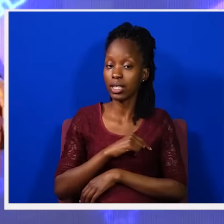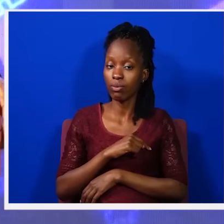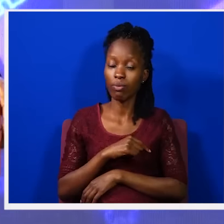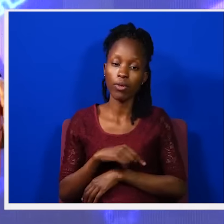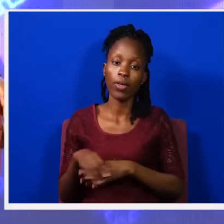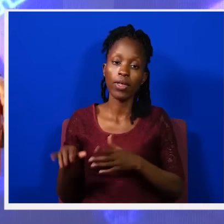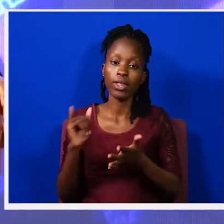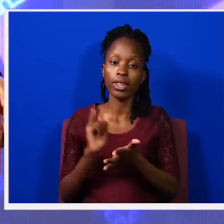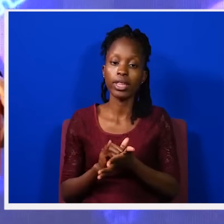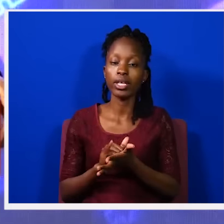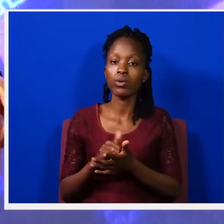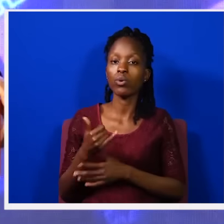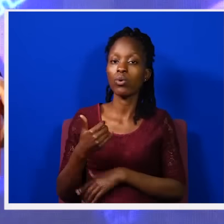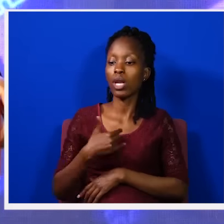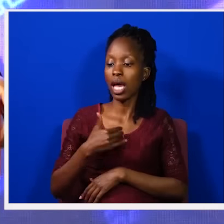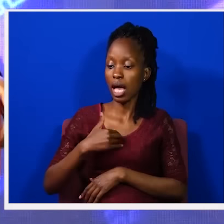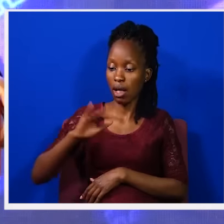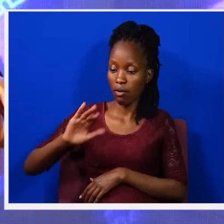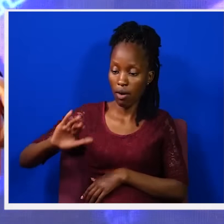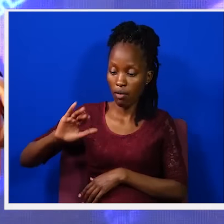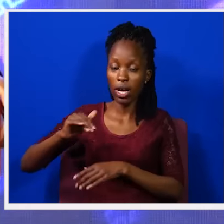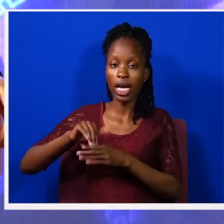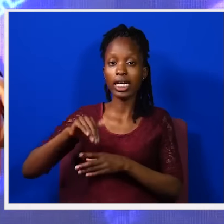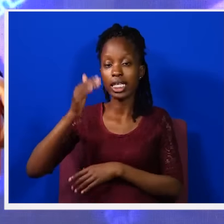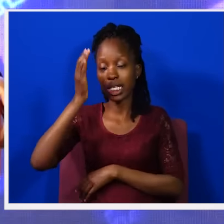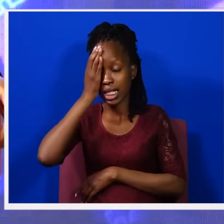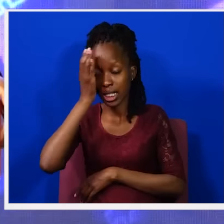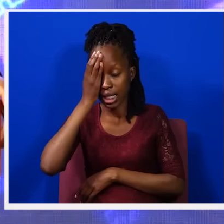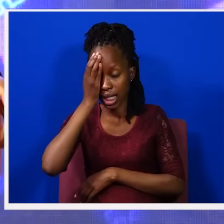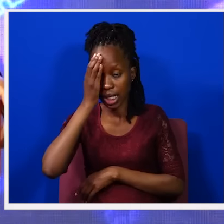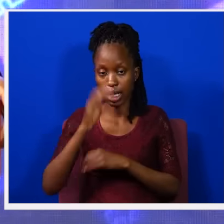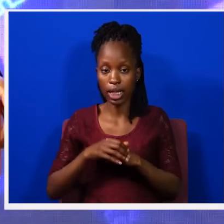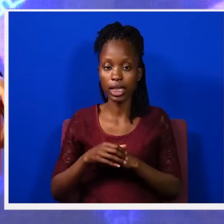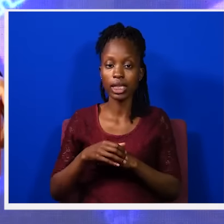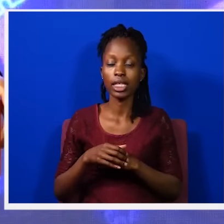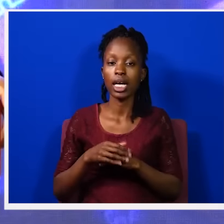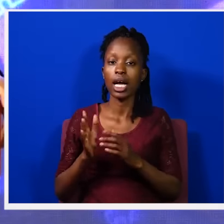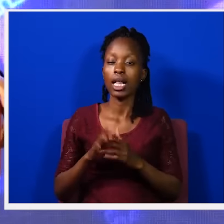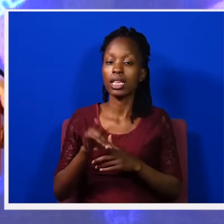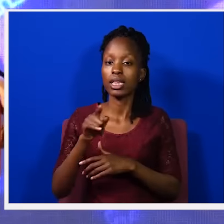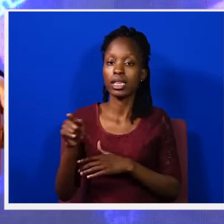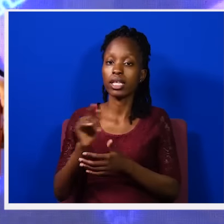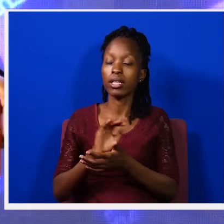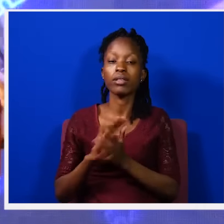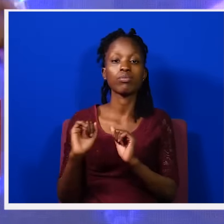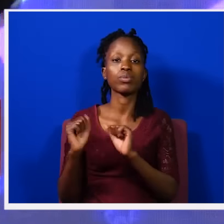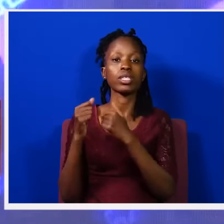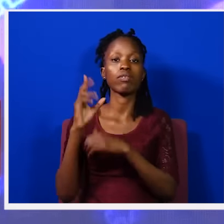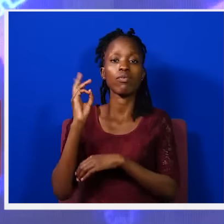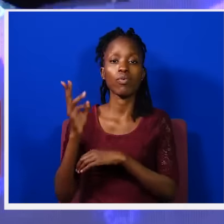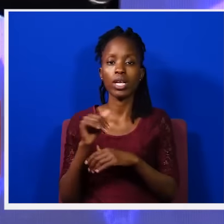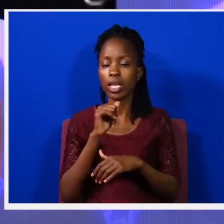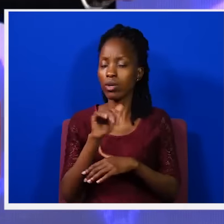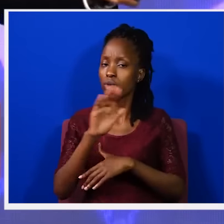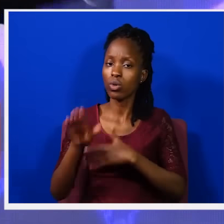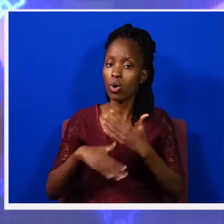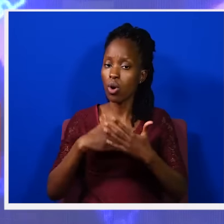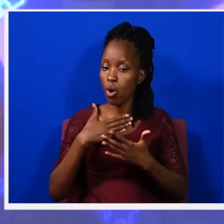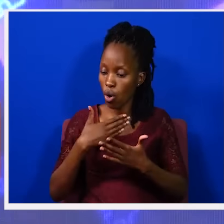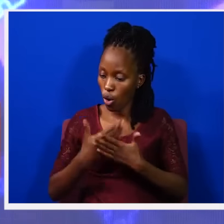there will be a remnant in Israel then who will become saved. So not